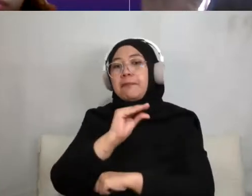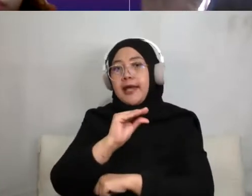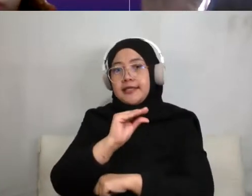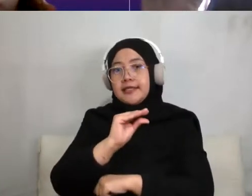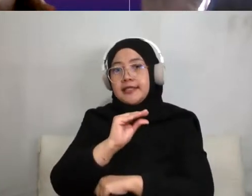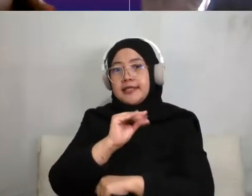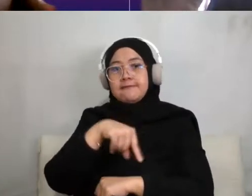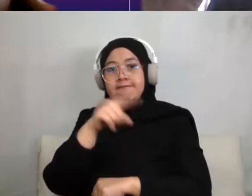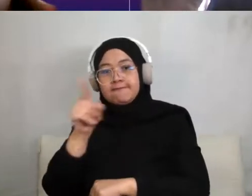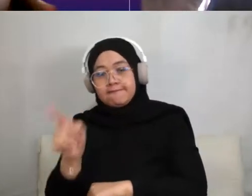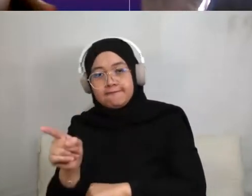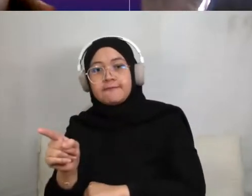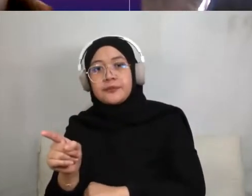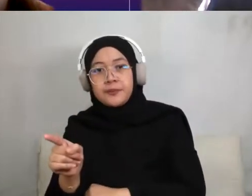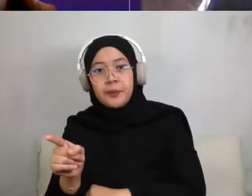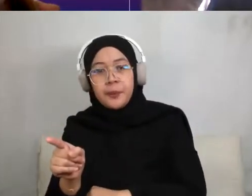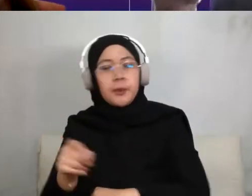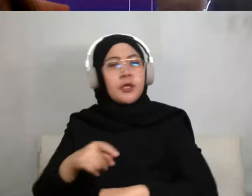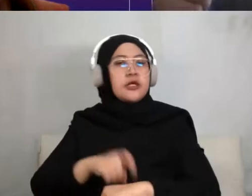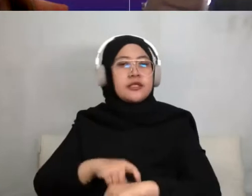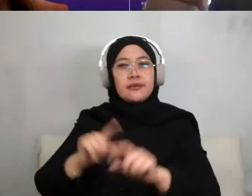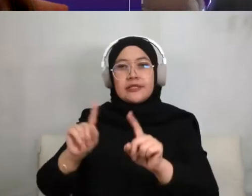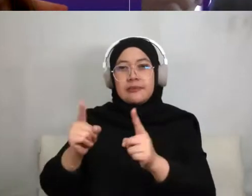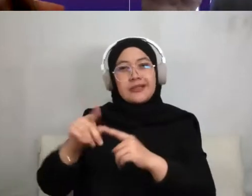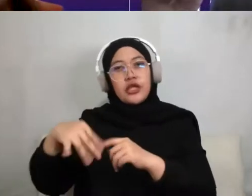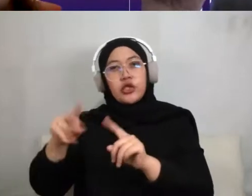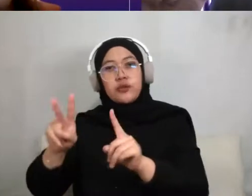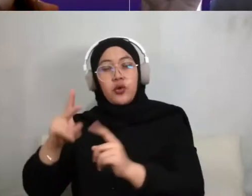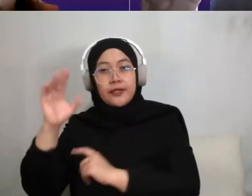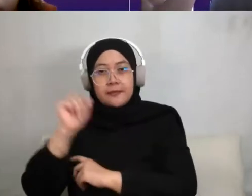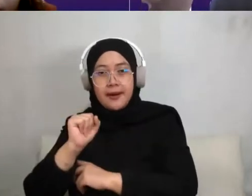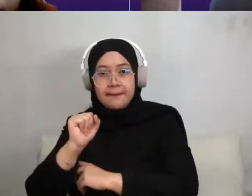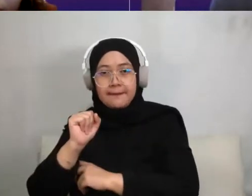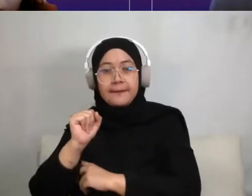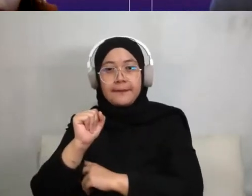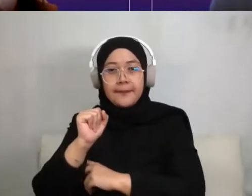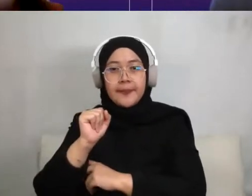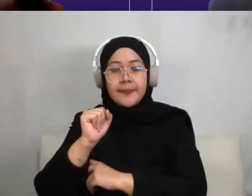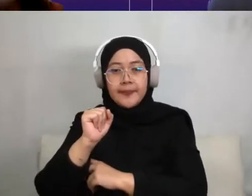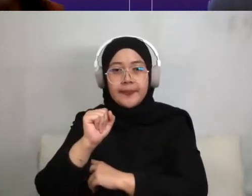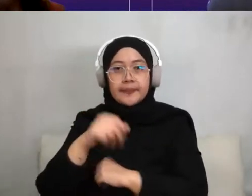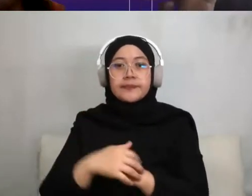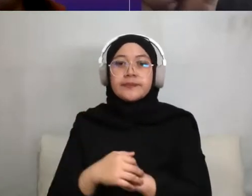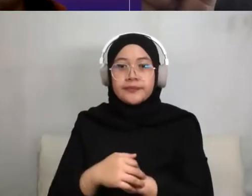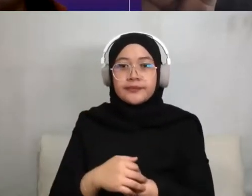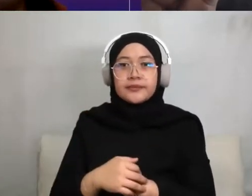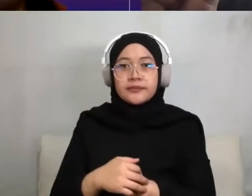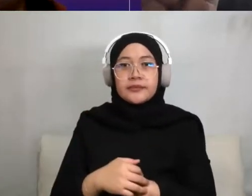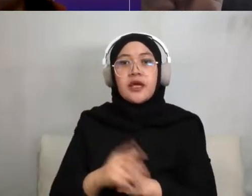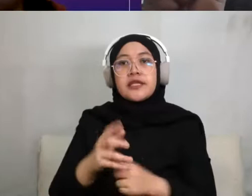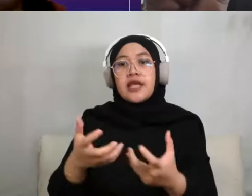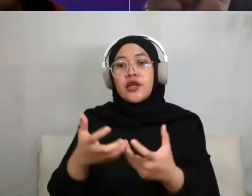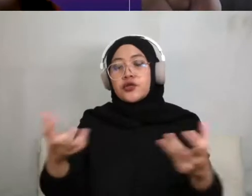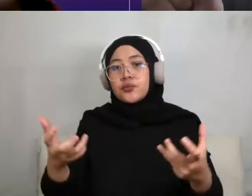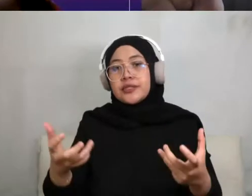12 o'clock in the night. Now, if I have to bifurcate into two sessions, session one and session two, session one will be using